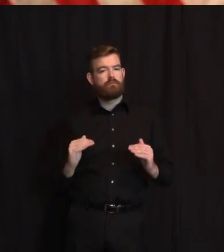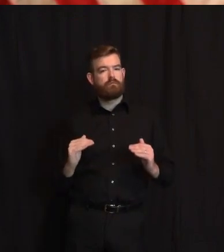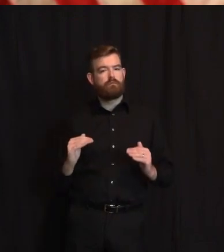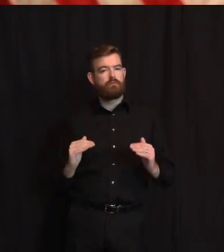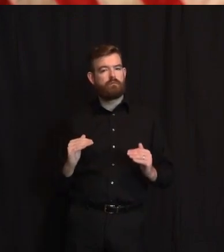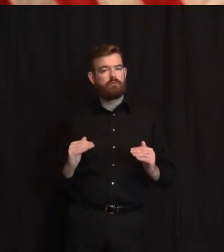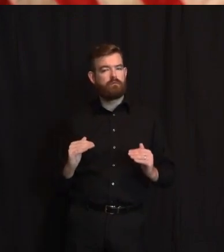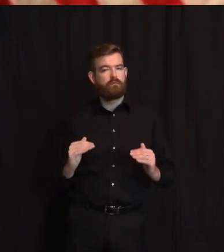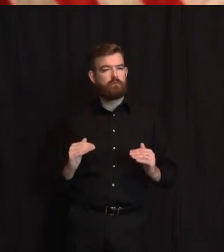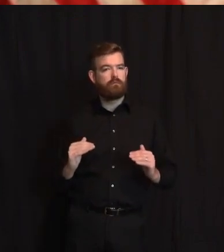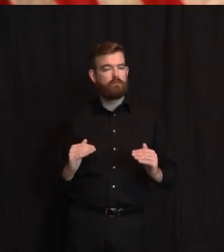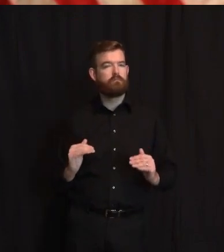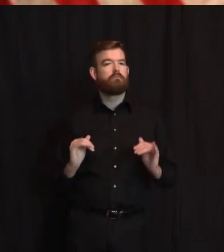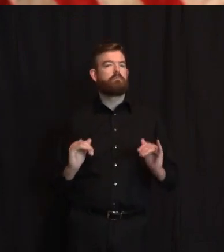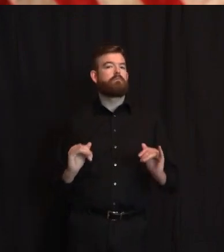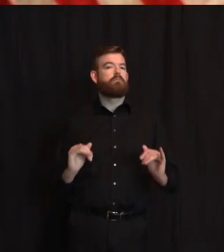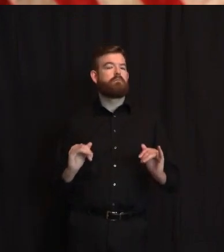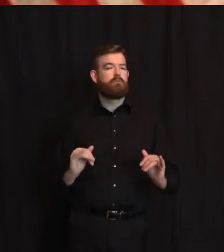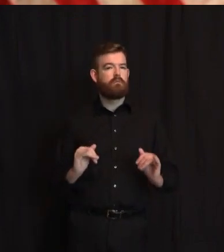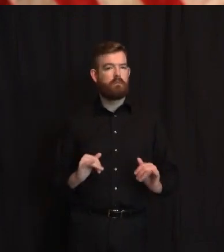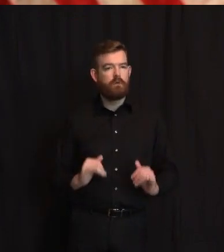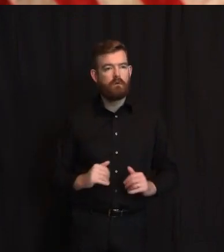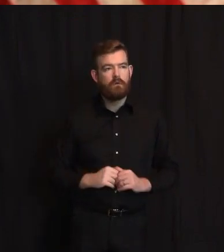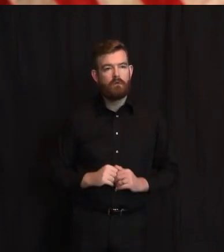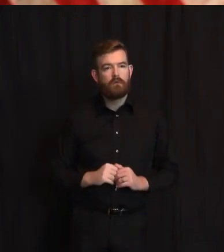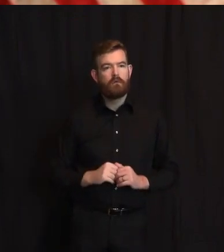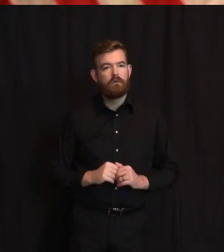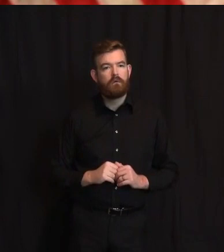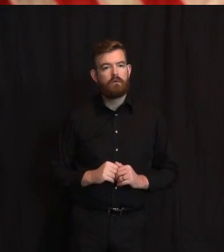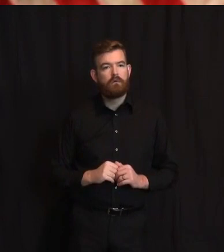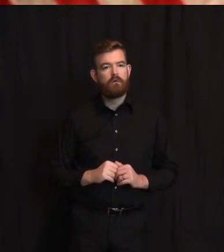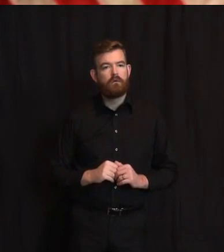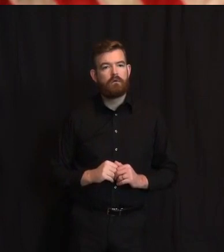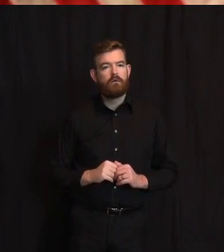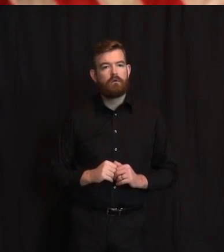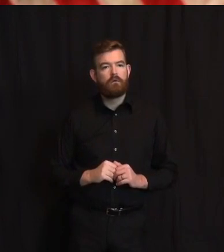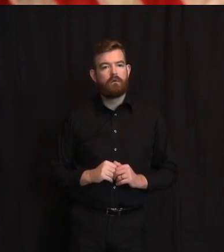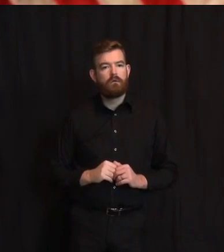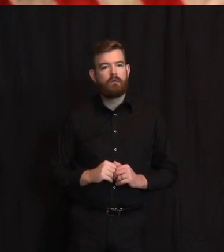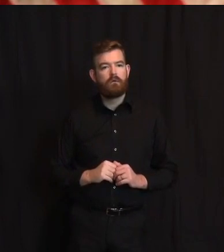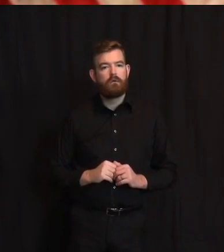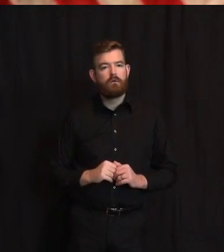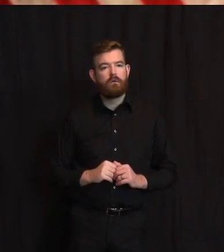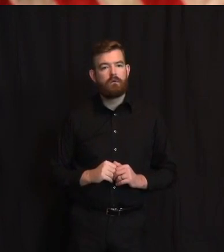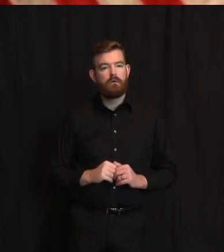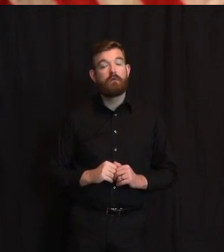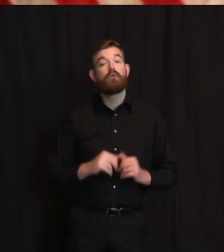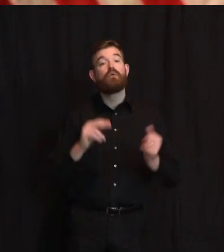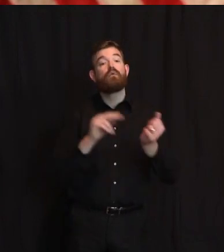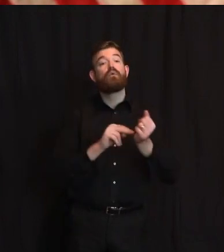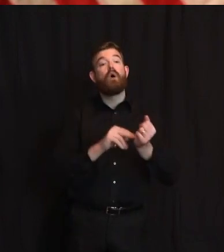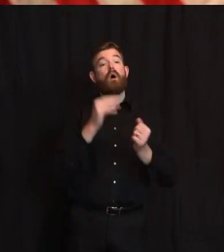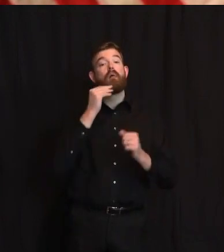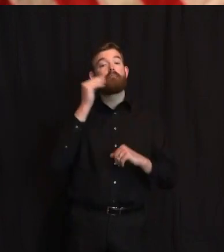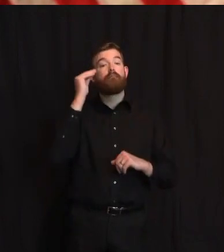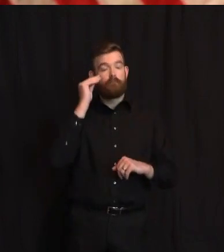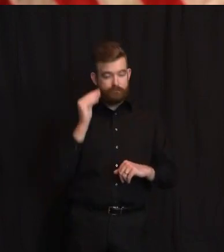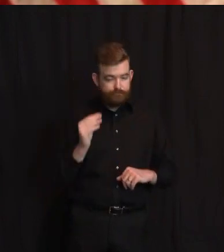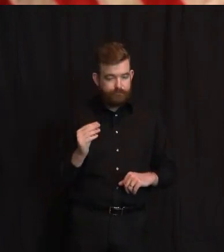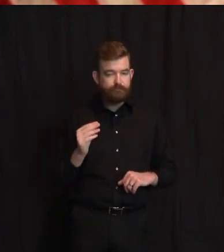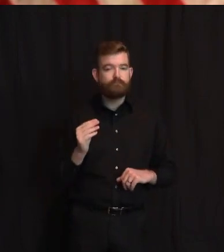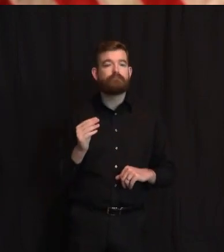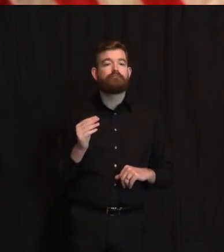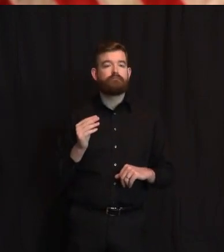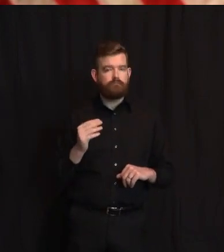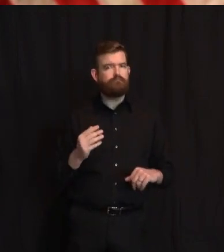to it. And by the way, you may have said this, long-term care, I know you said this, Judy, continues to be a particular area of focus and concern,